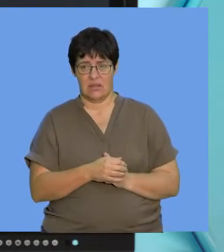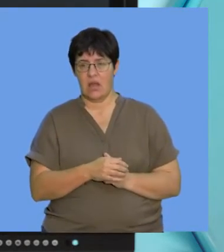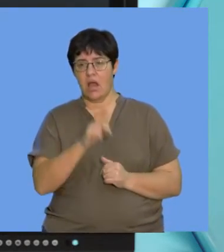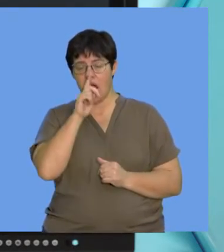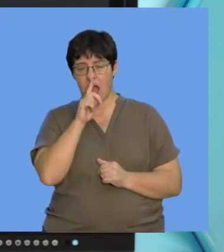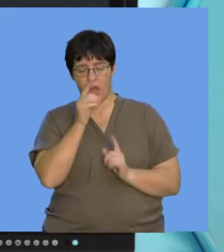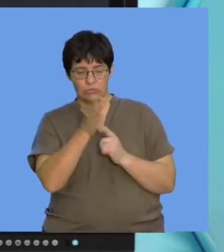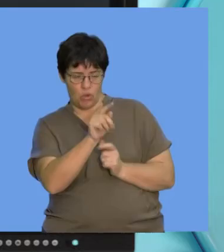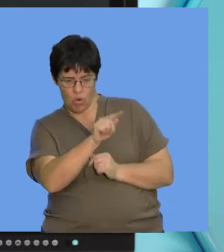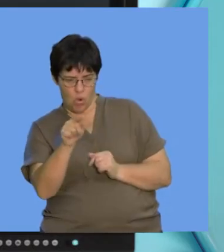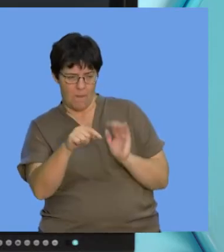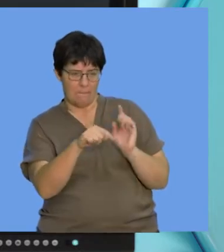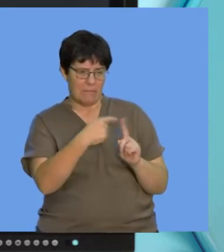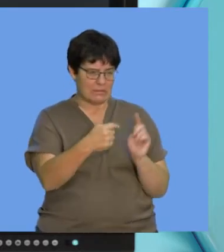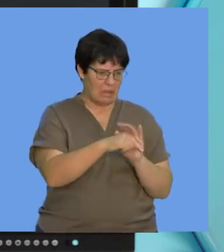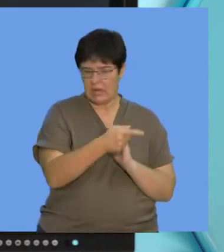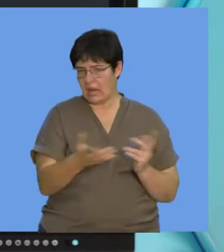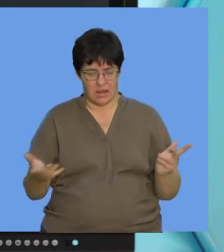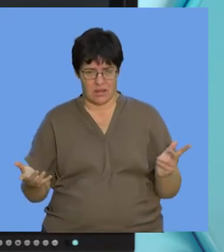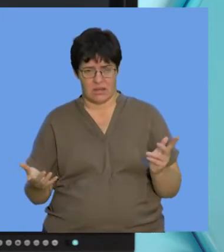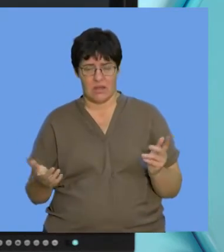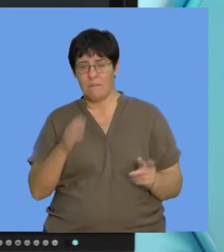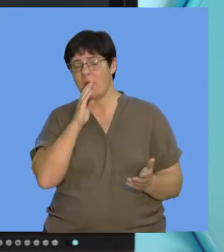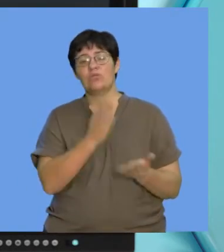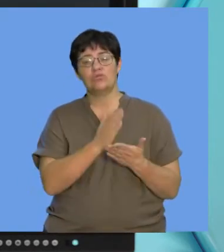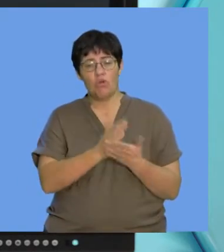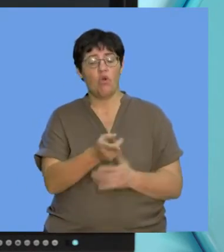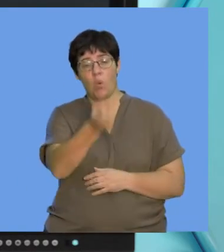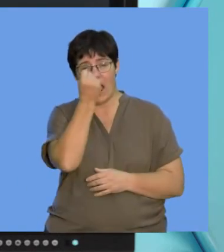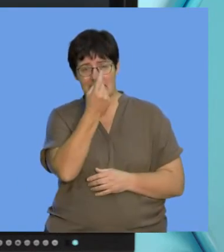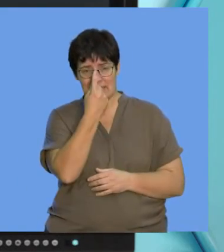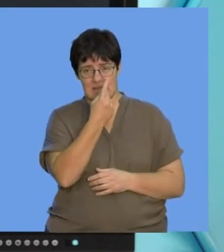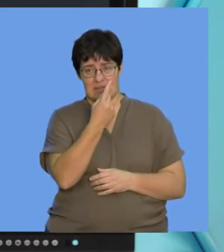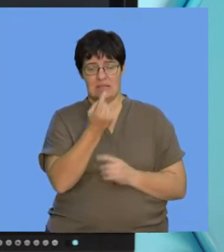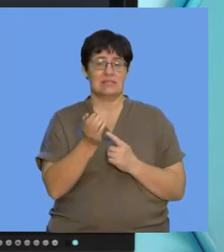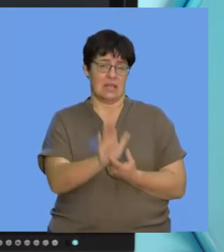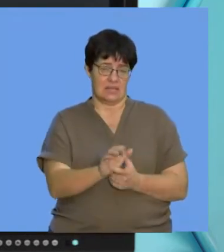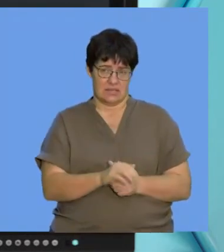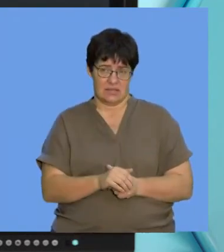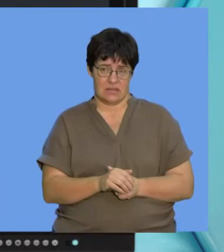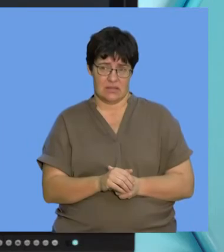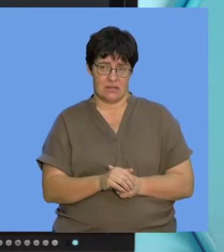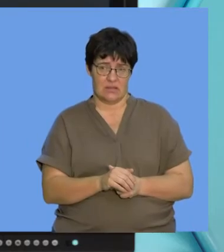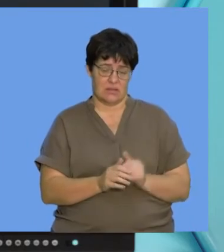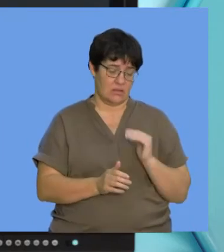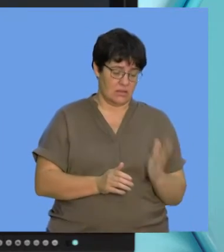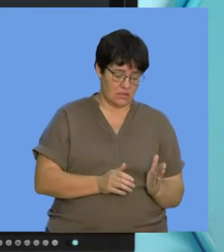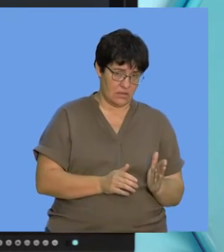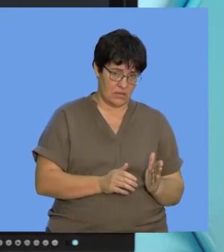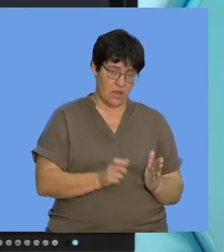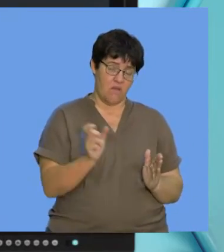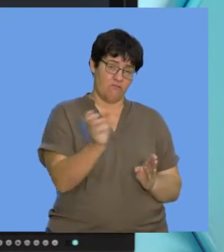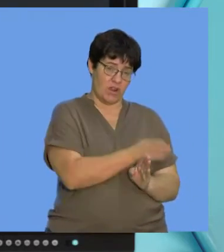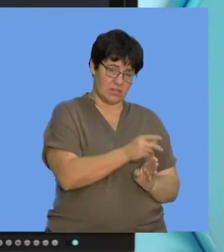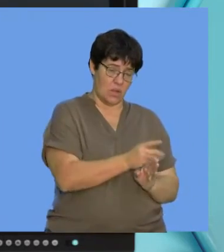signs, right? Because that's one thing that makes you guys not to get this correct. Make sure that you understand your signs. The sign